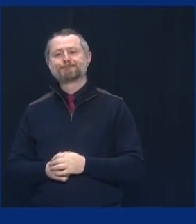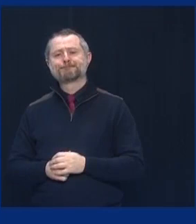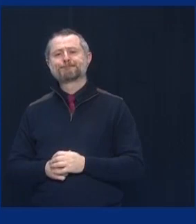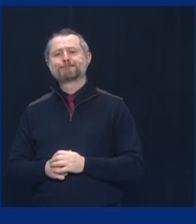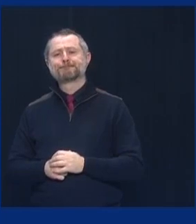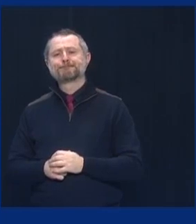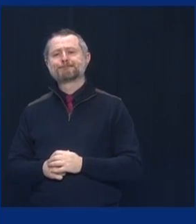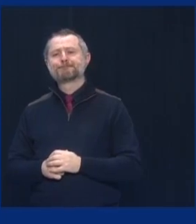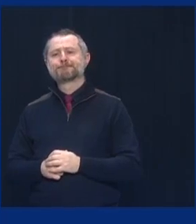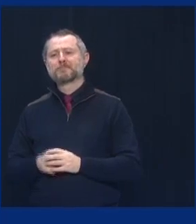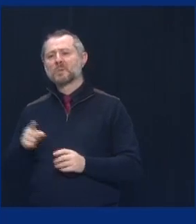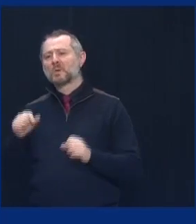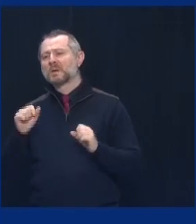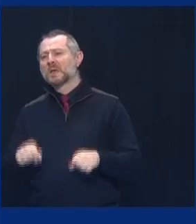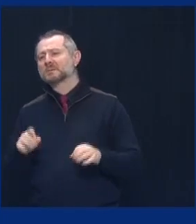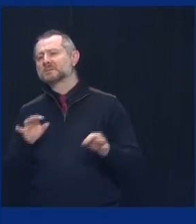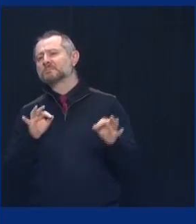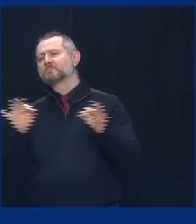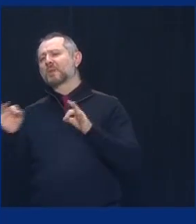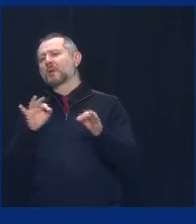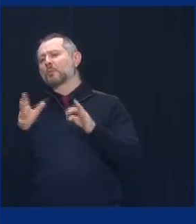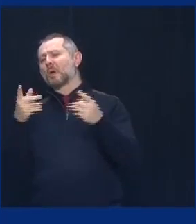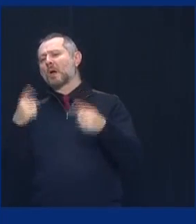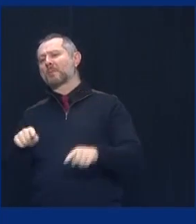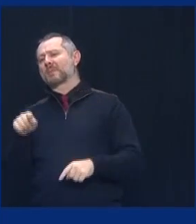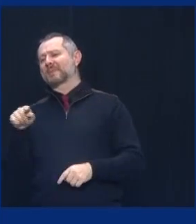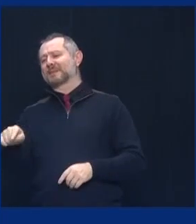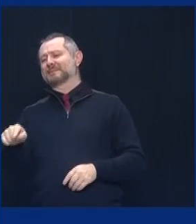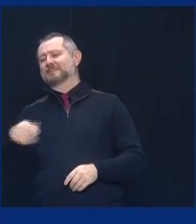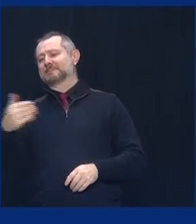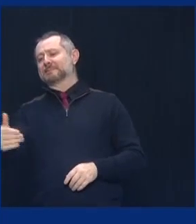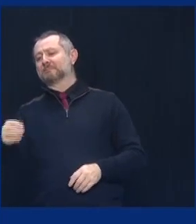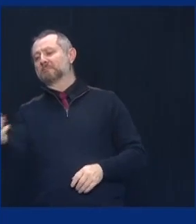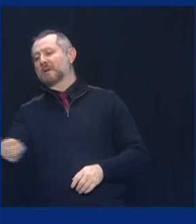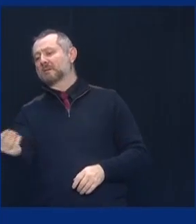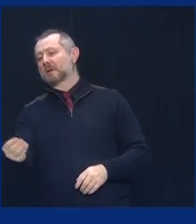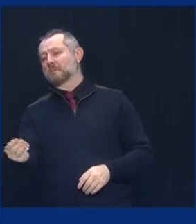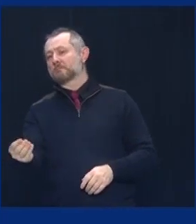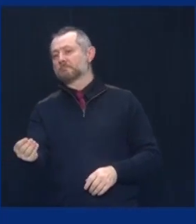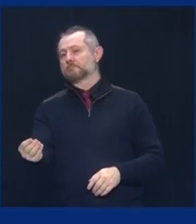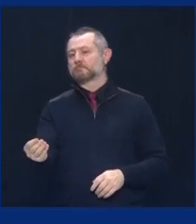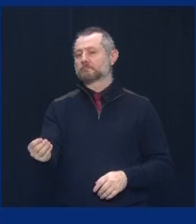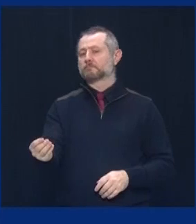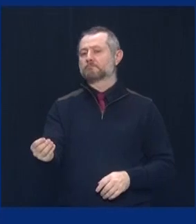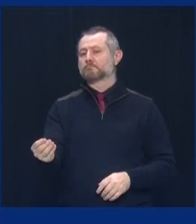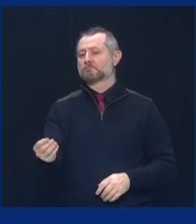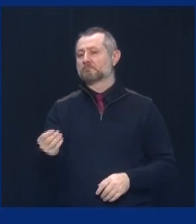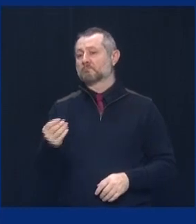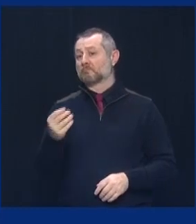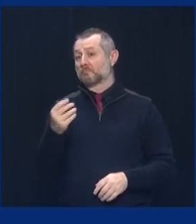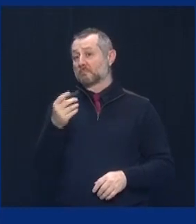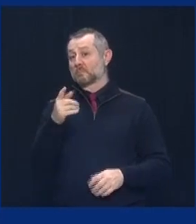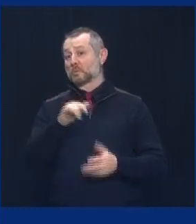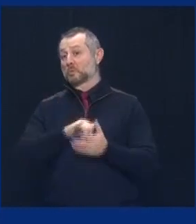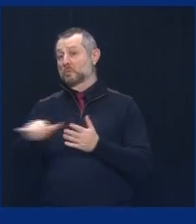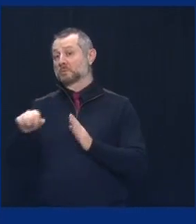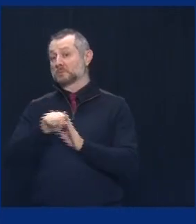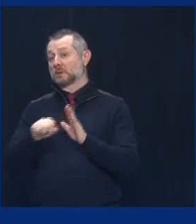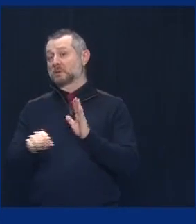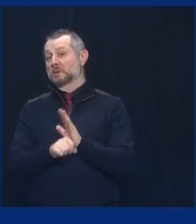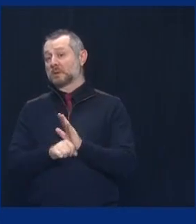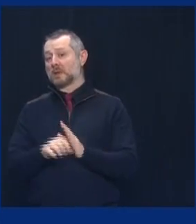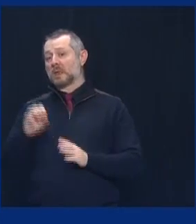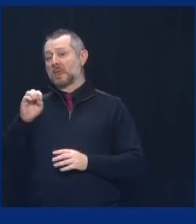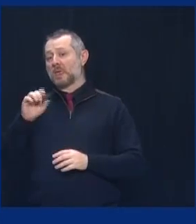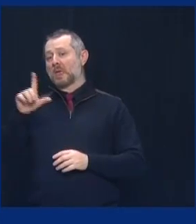you could explain what's going to happen on Monday as the state's electoral college meets, and I